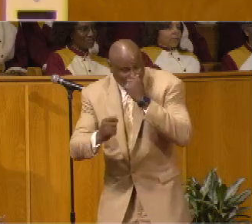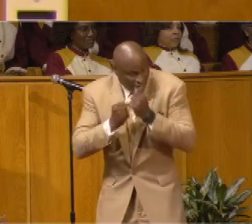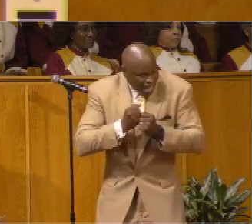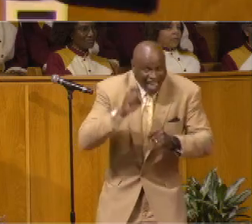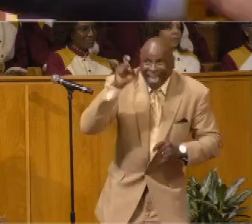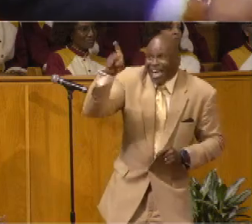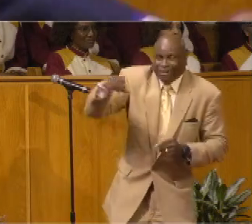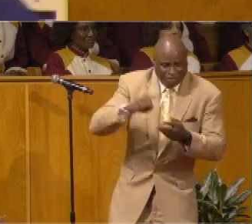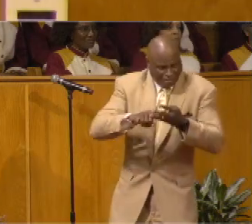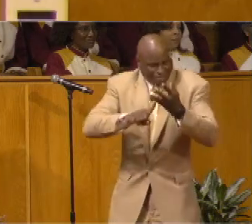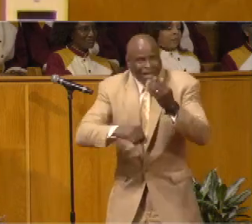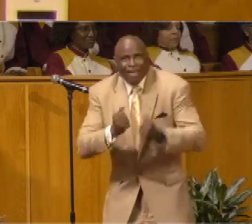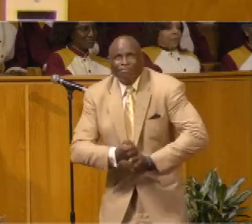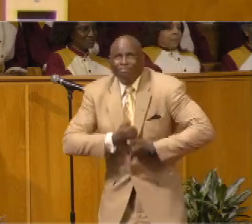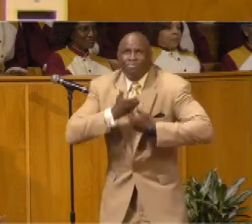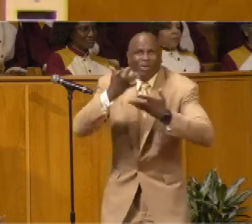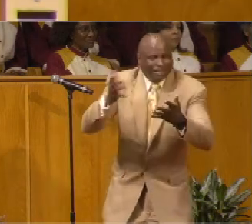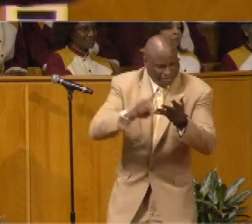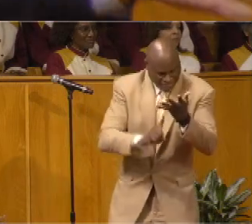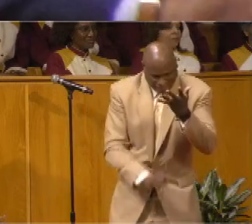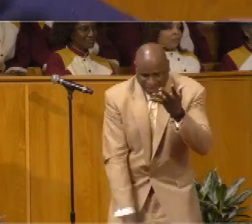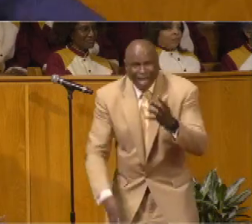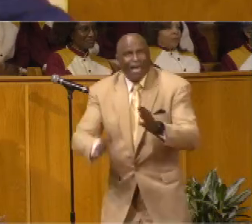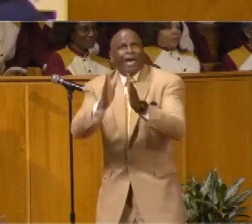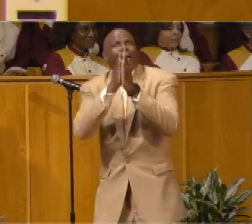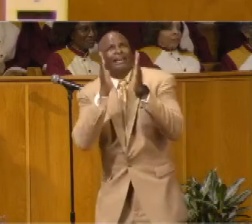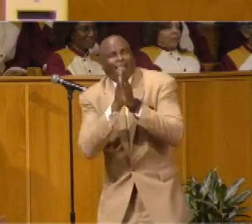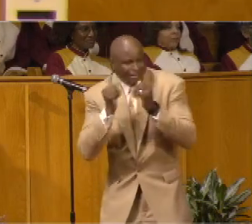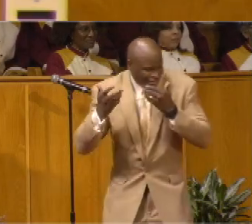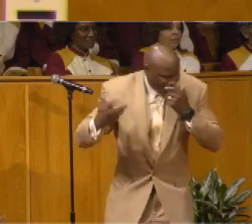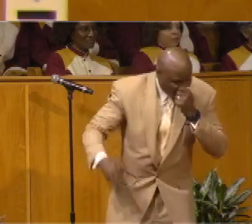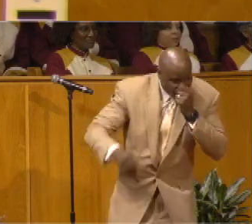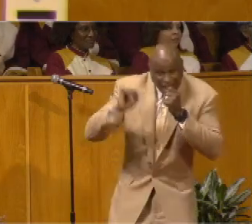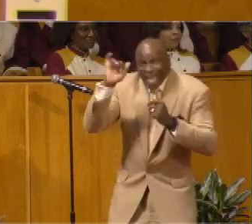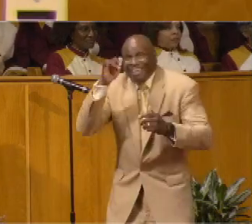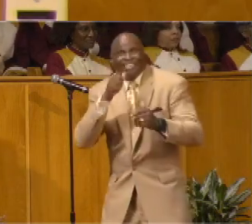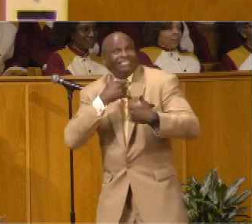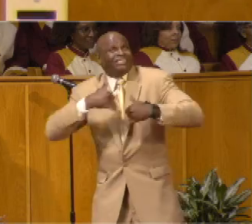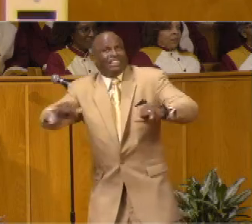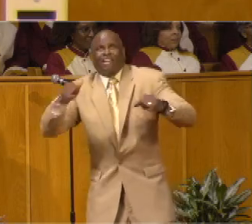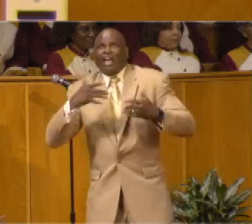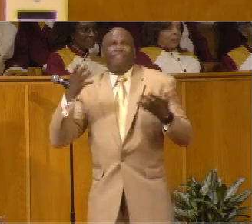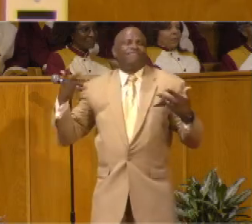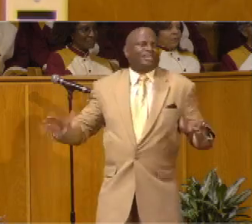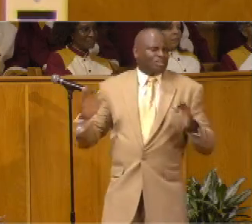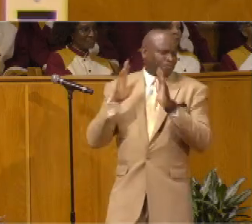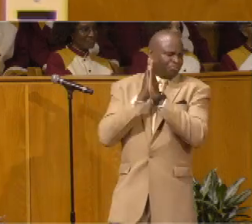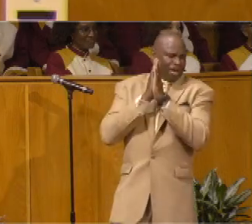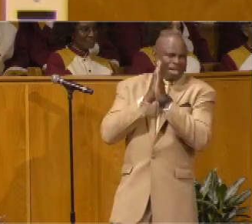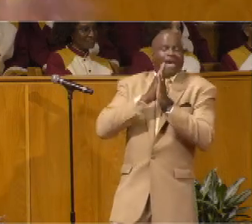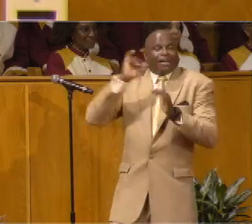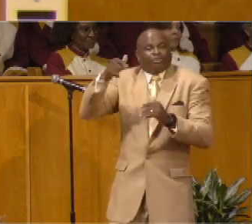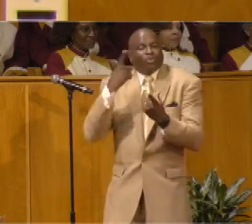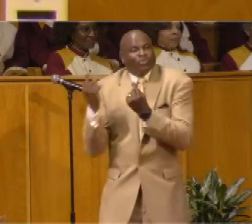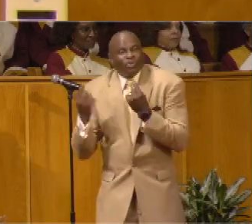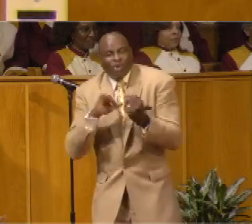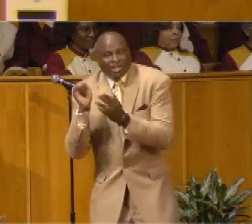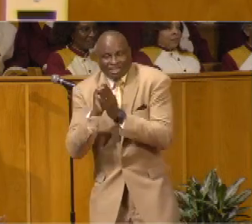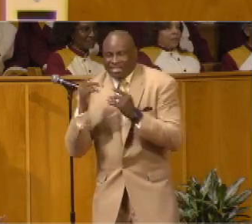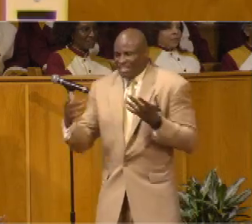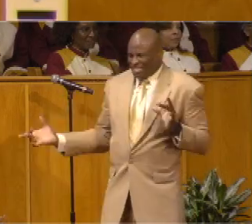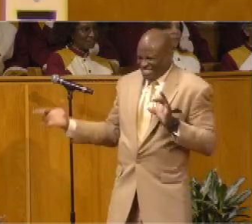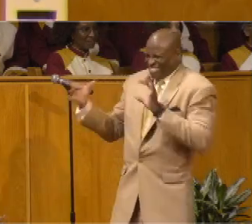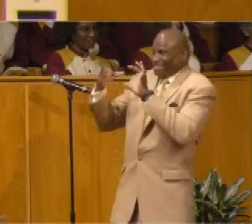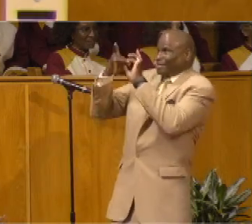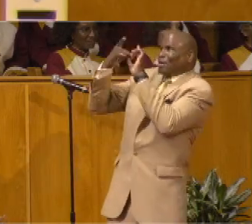out all your requests. You've laid out all your petitions, and yet you're still not done praying because all you want to do is connect